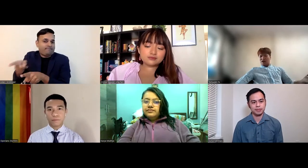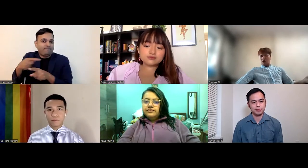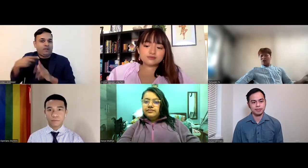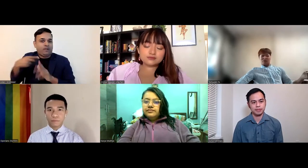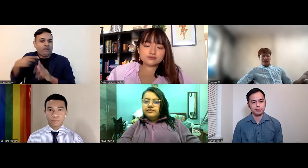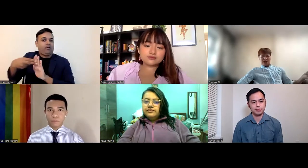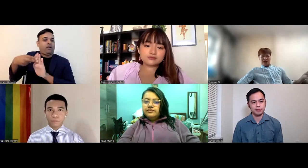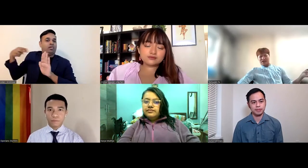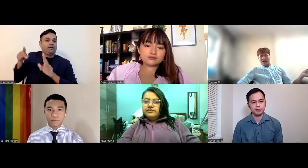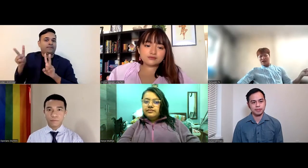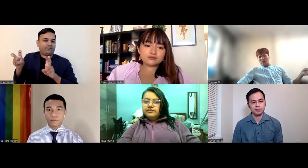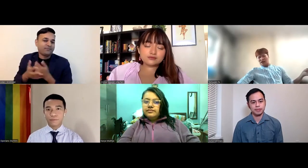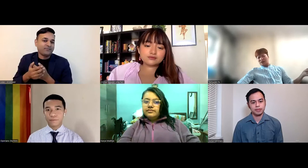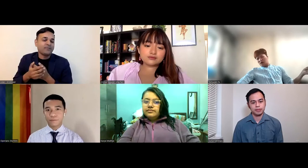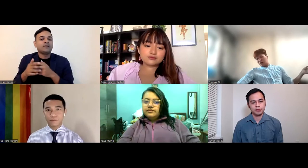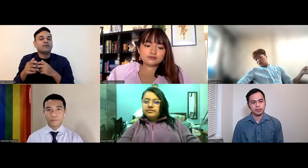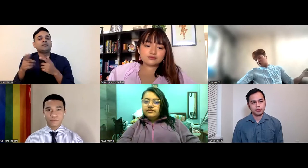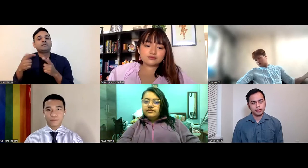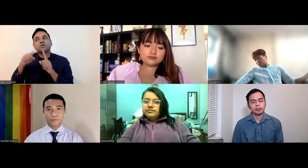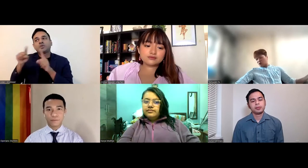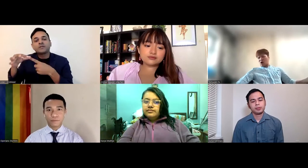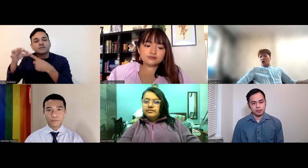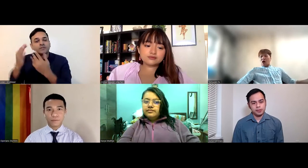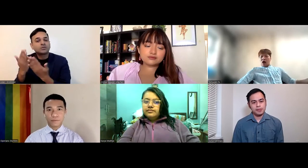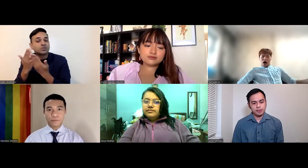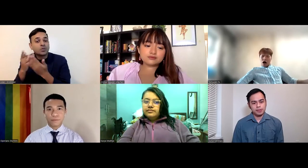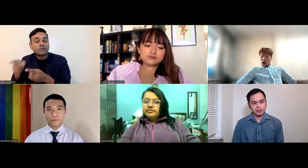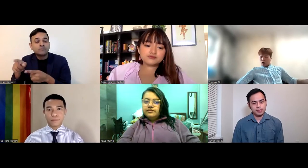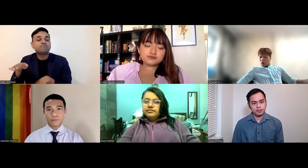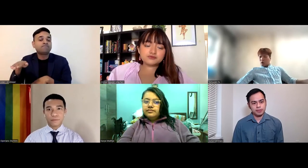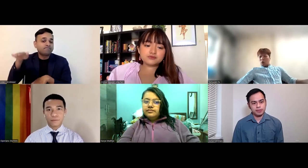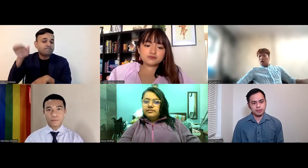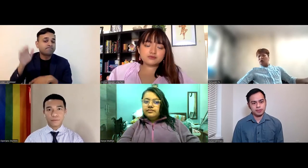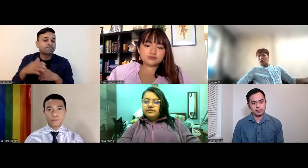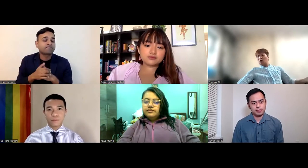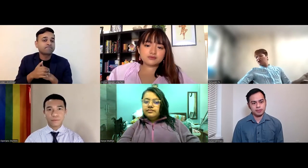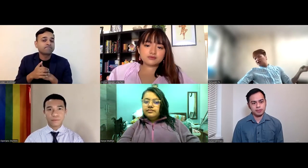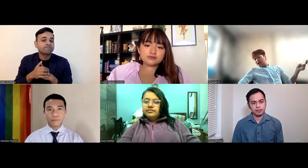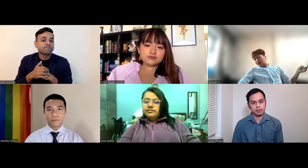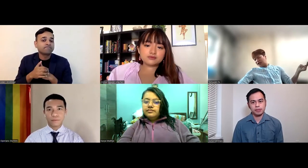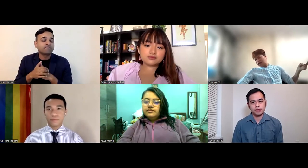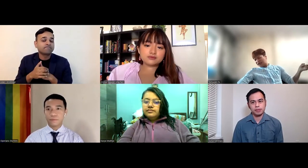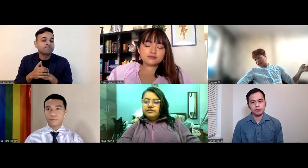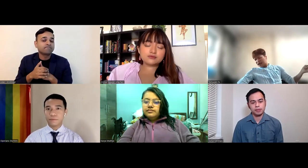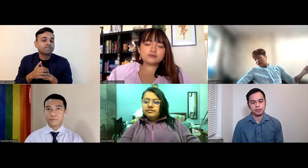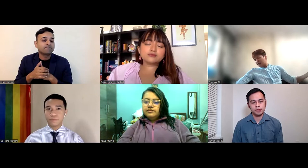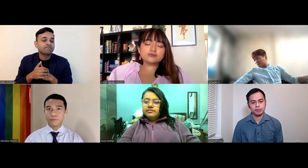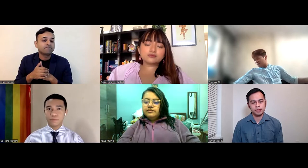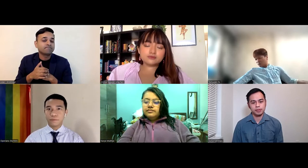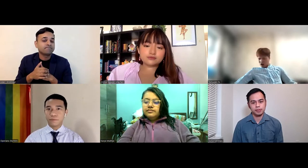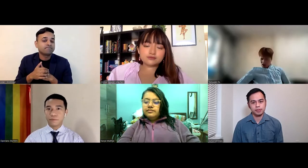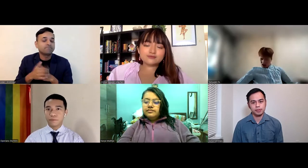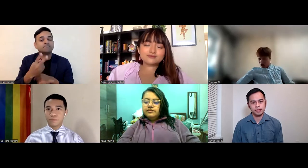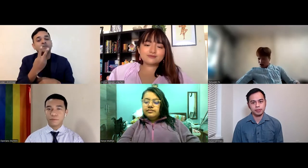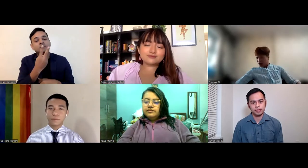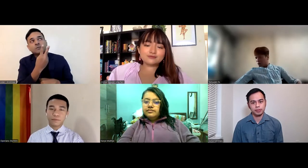2 to 3 years were very pleasant. There were classes were taught clearly. And then